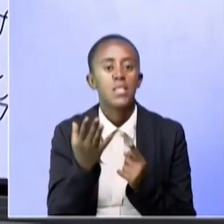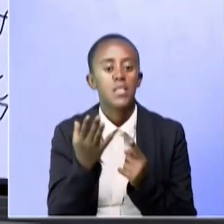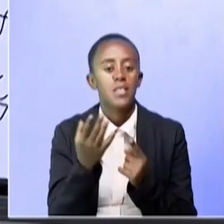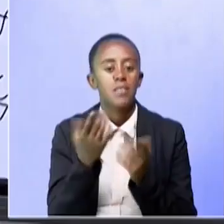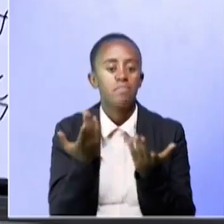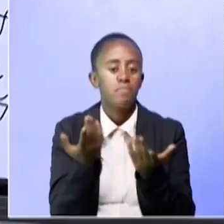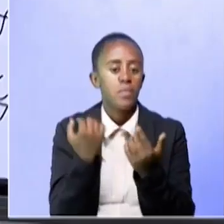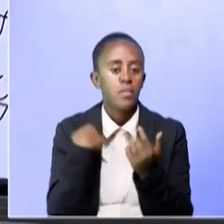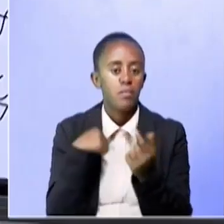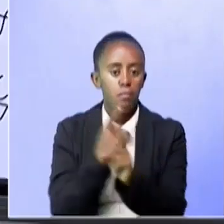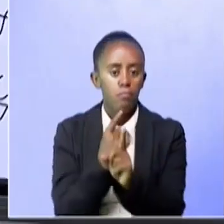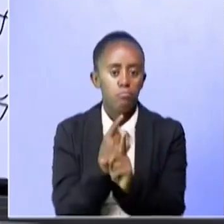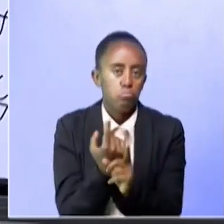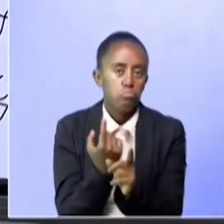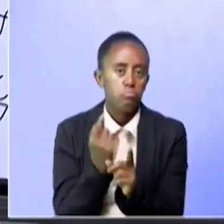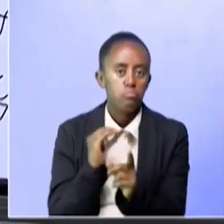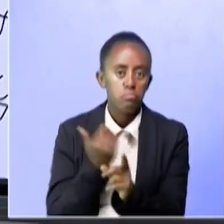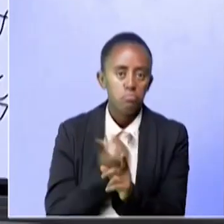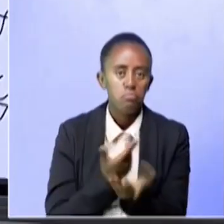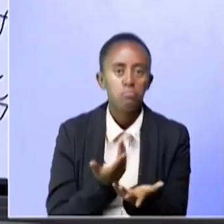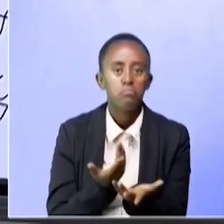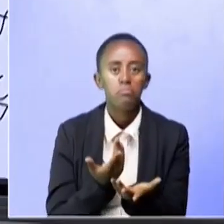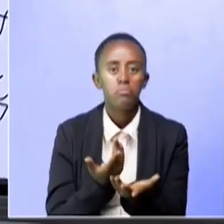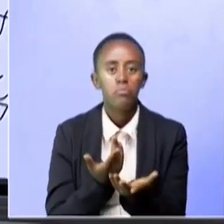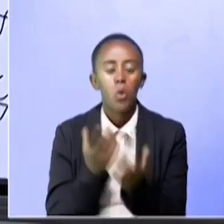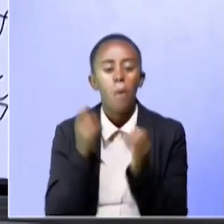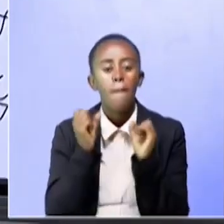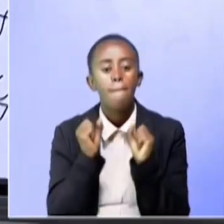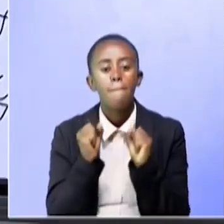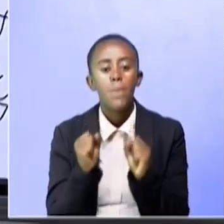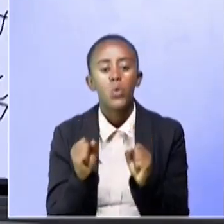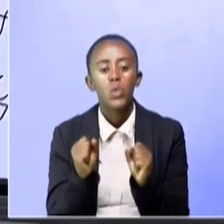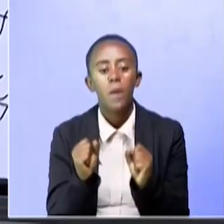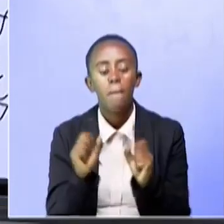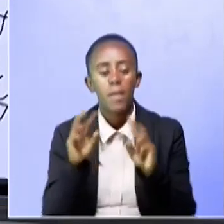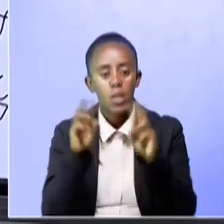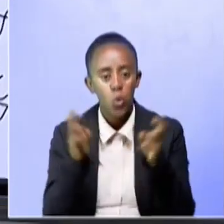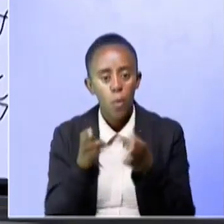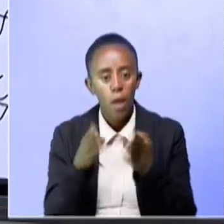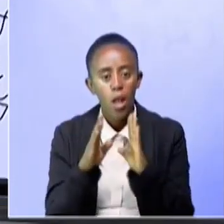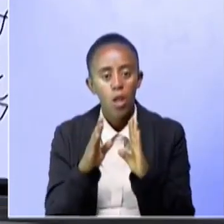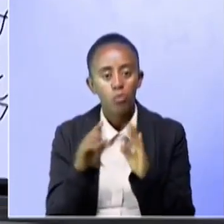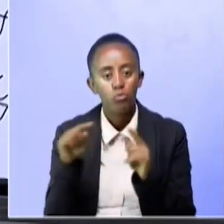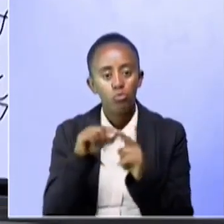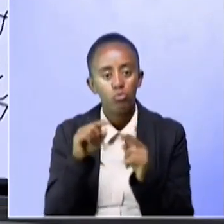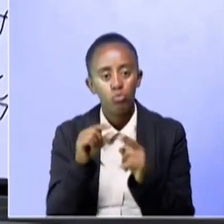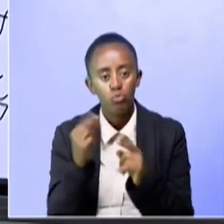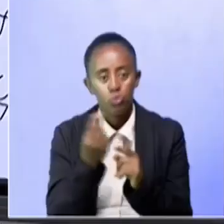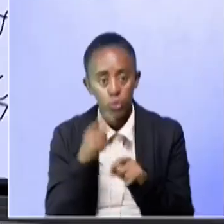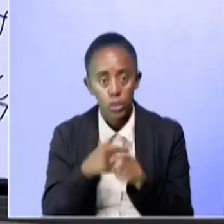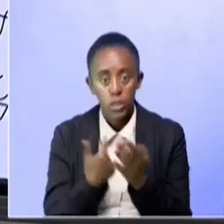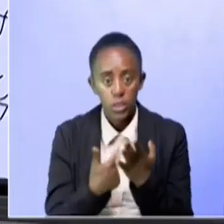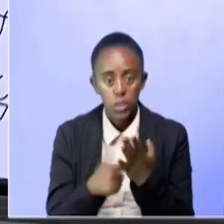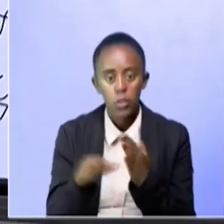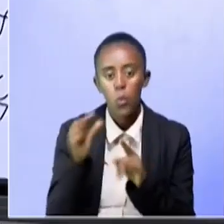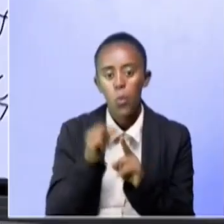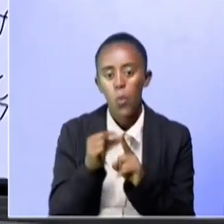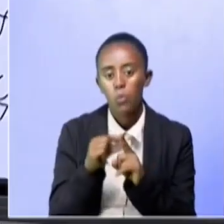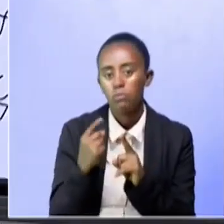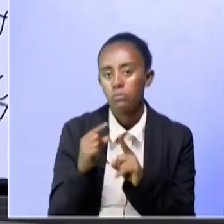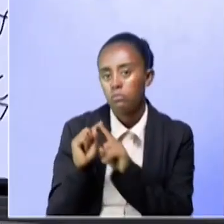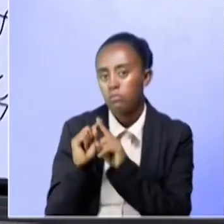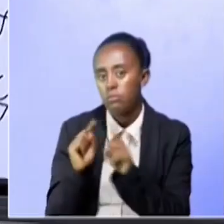for our purpose, since the possible topic allows us to use these words in such